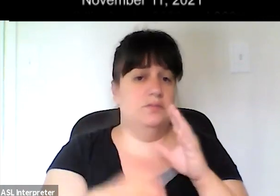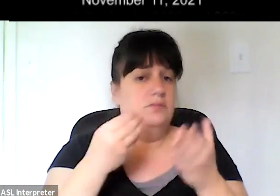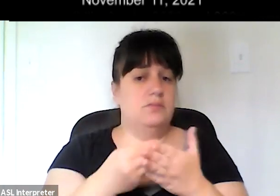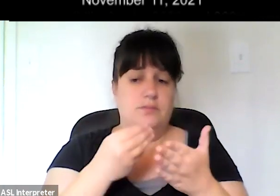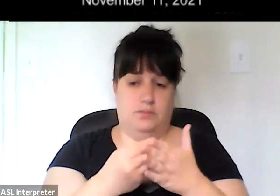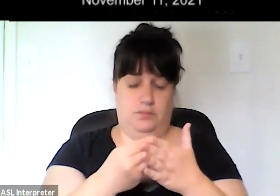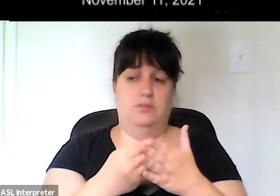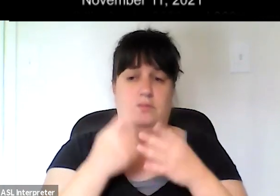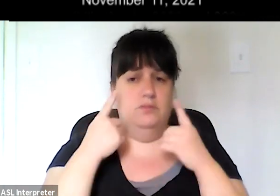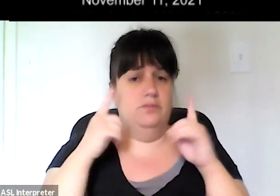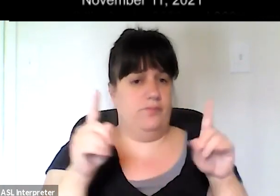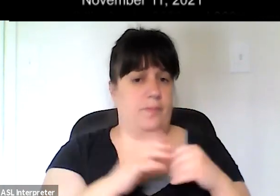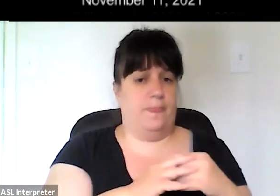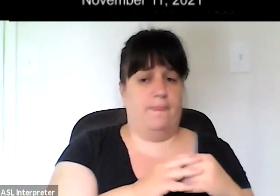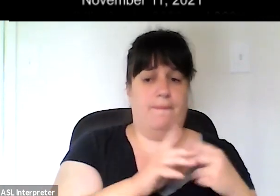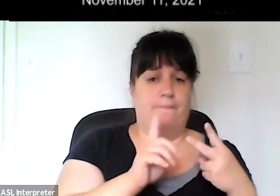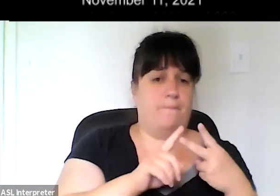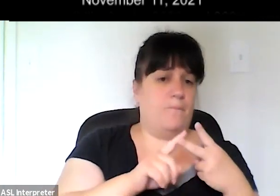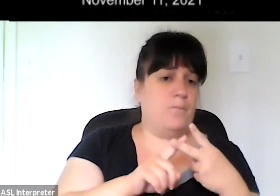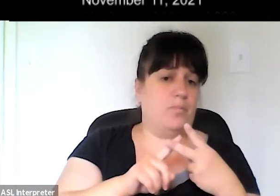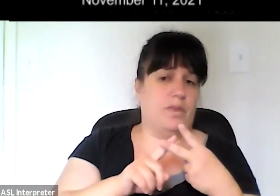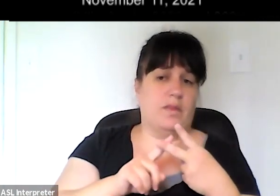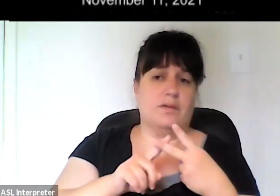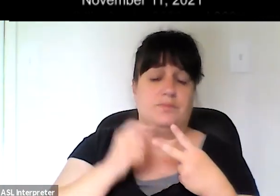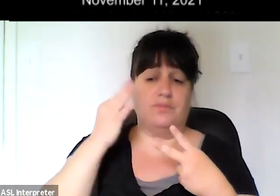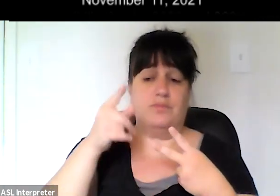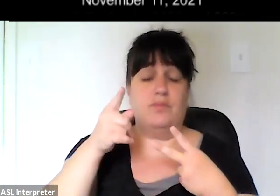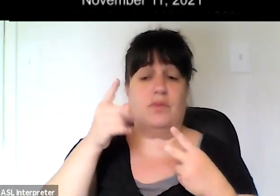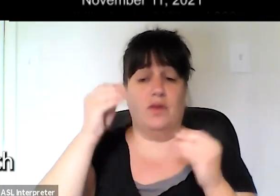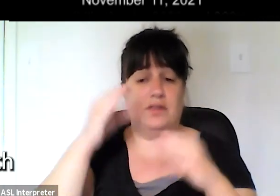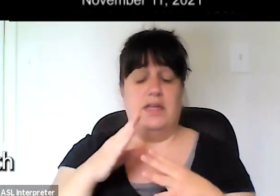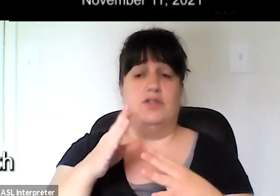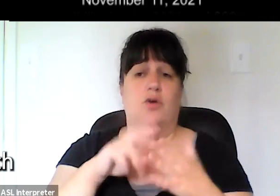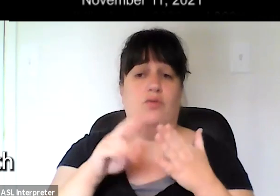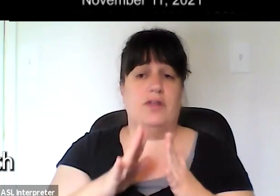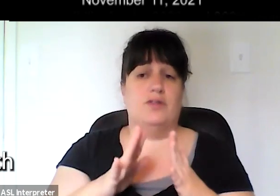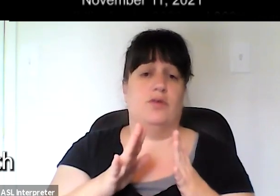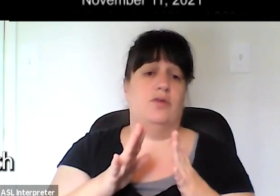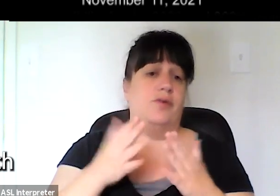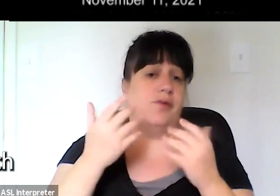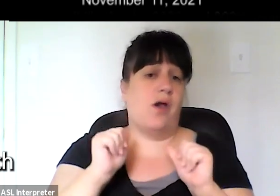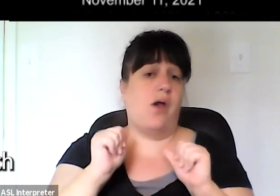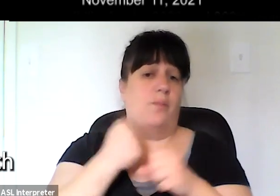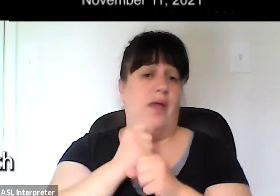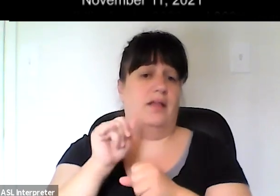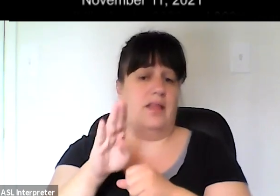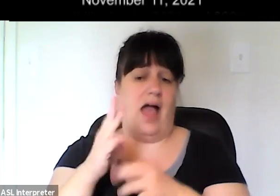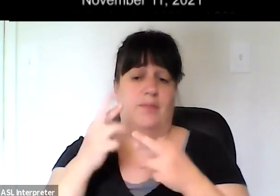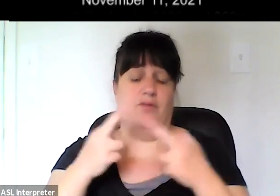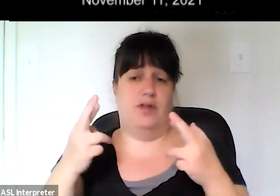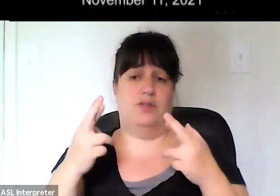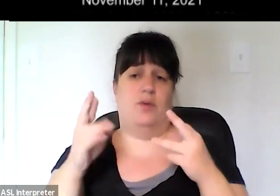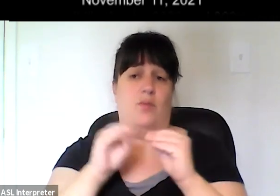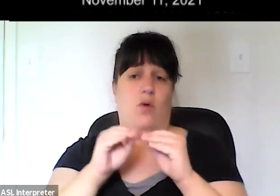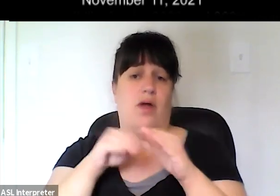they're quite effective. Second, if you're a professor or a student or a researcher, try to make your labs and research more